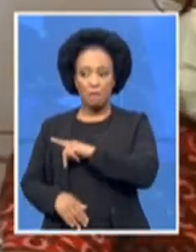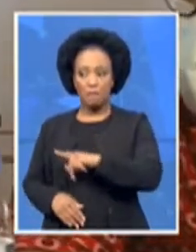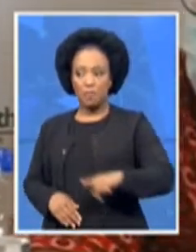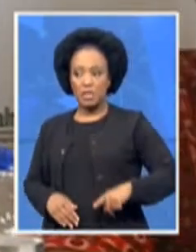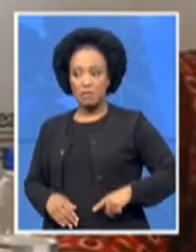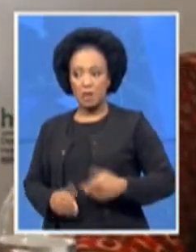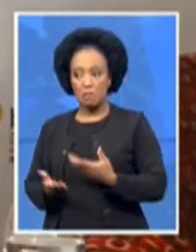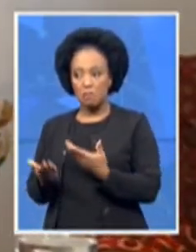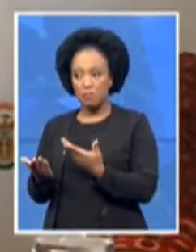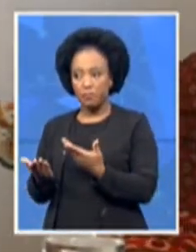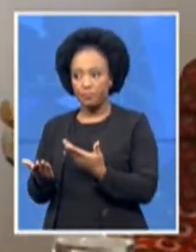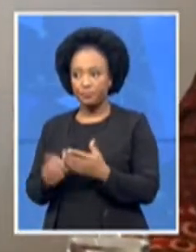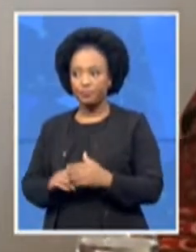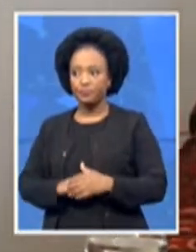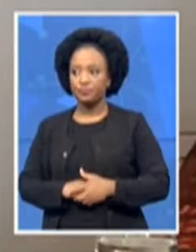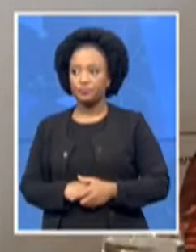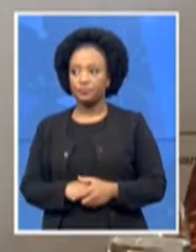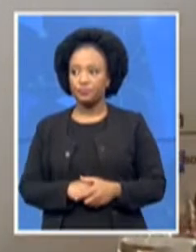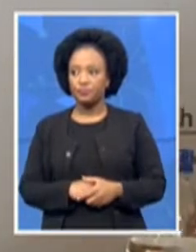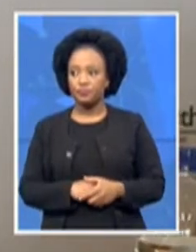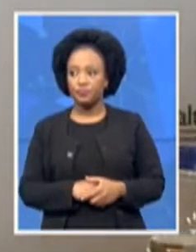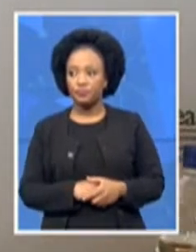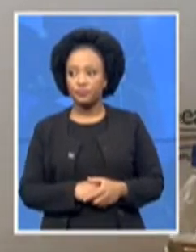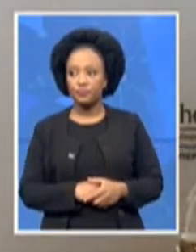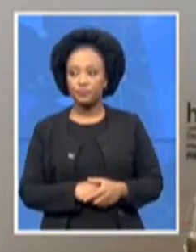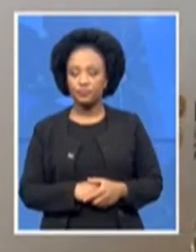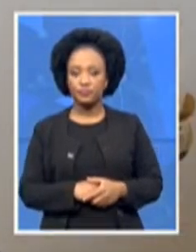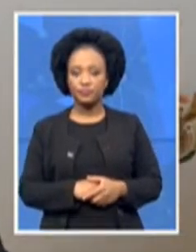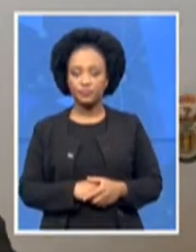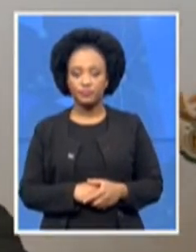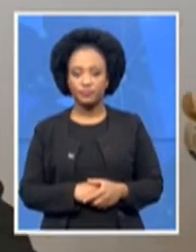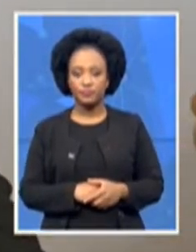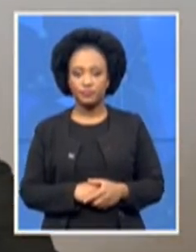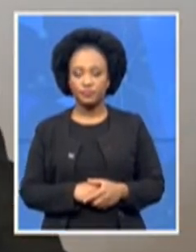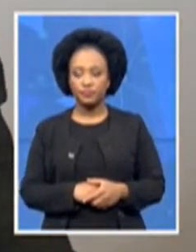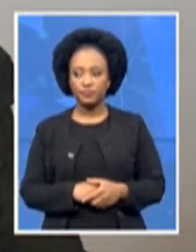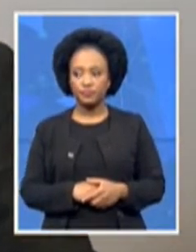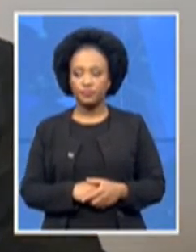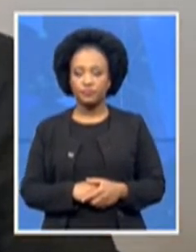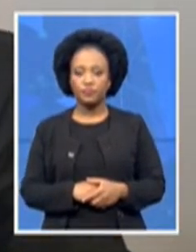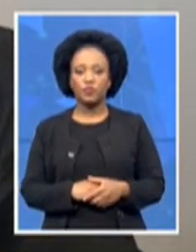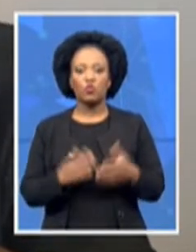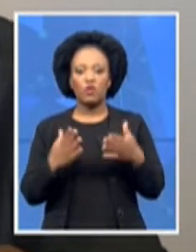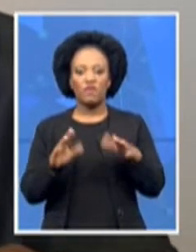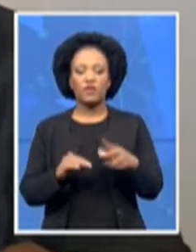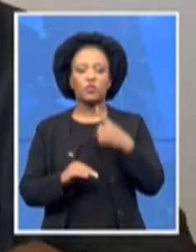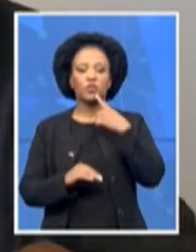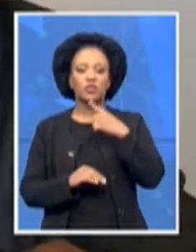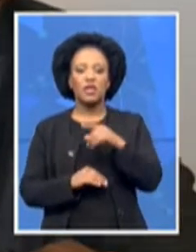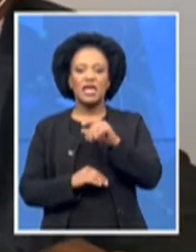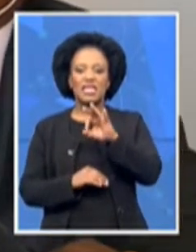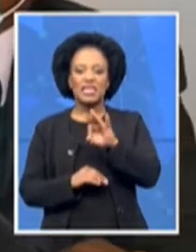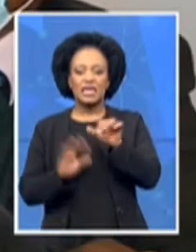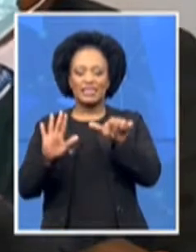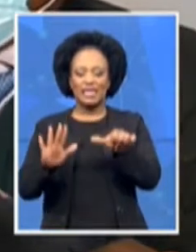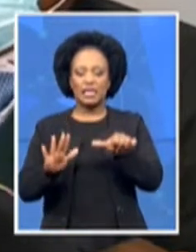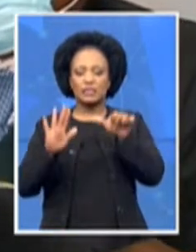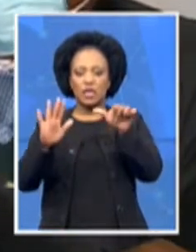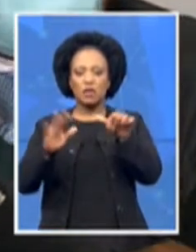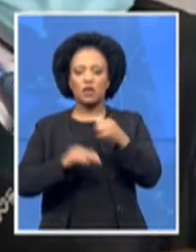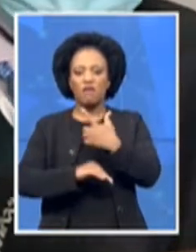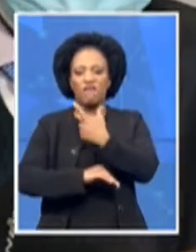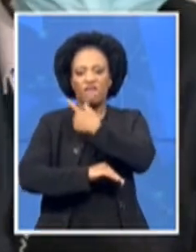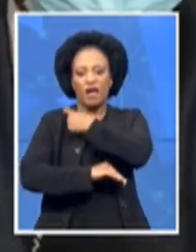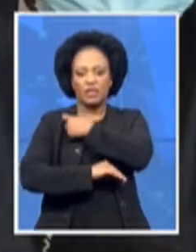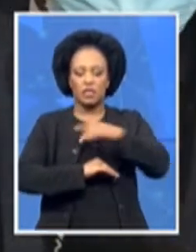Mm-hmm. I mean, we have just discussed, we have 316 vaccination centers. And we have planned that we are going to turn all our